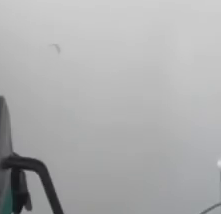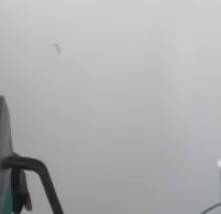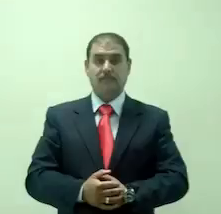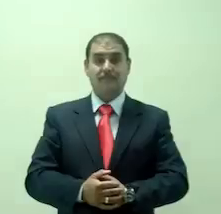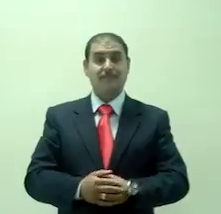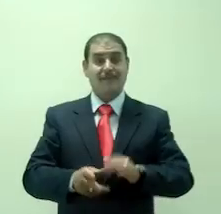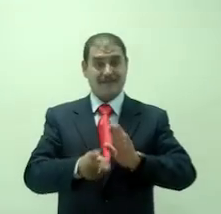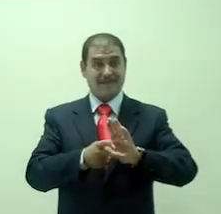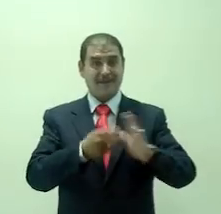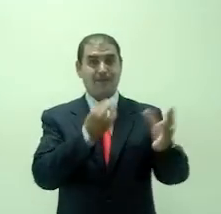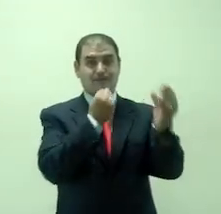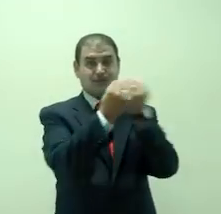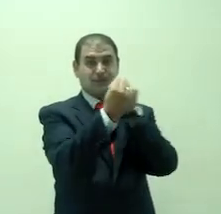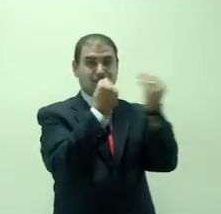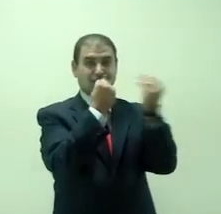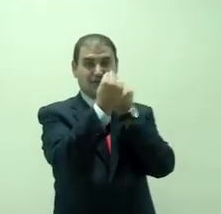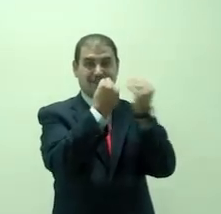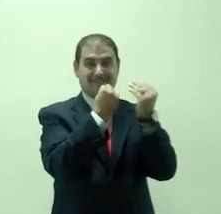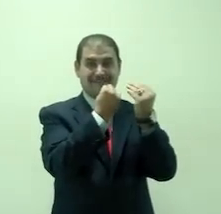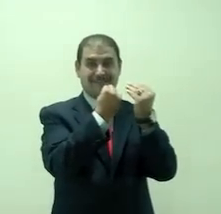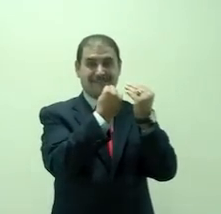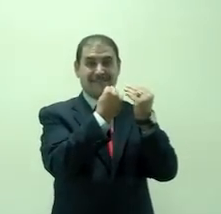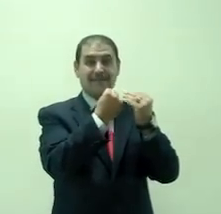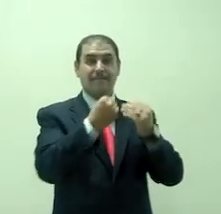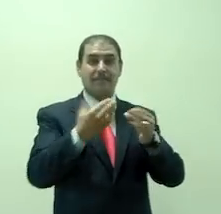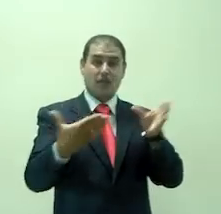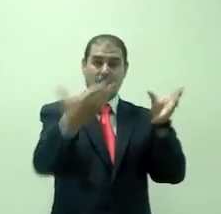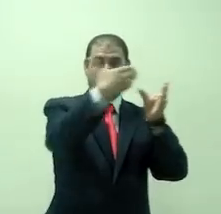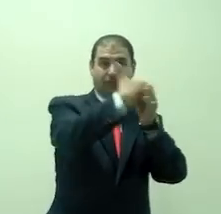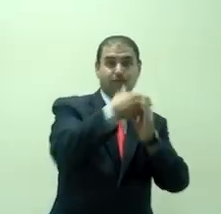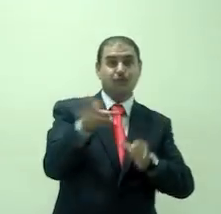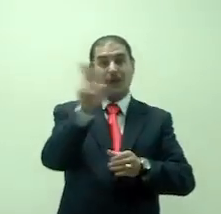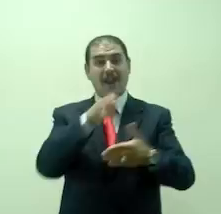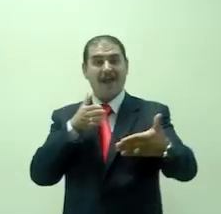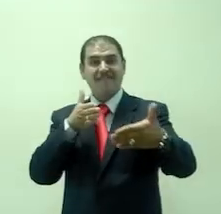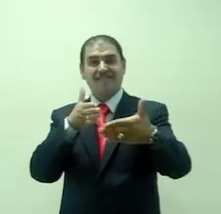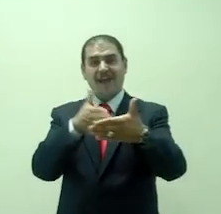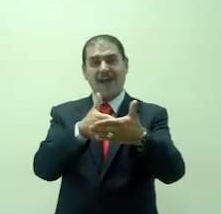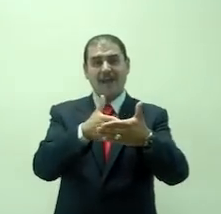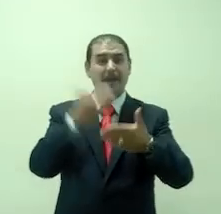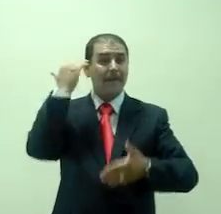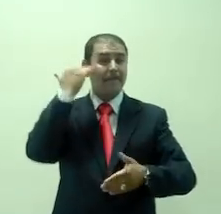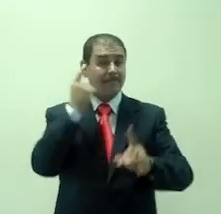Do you have anything else to add before we conclude? It's important